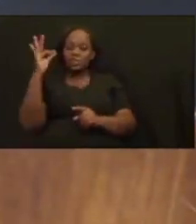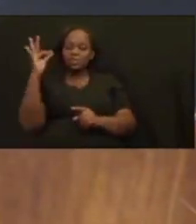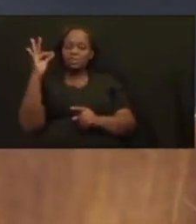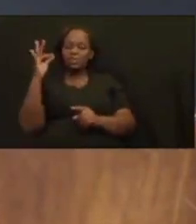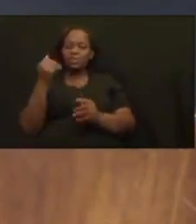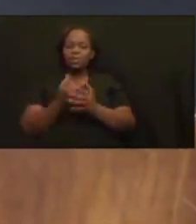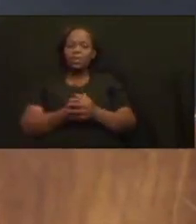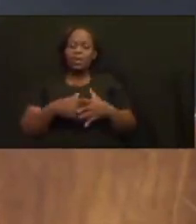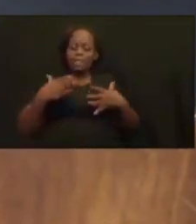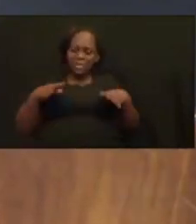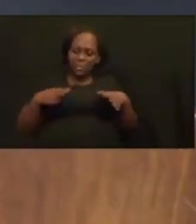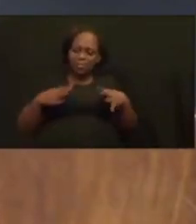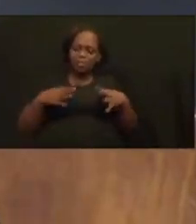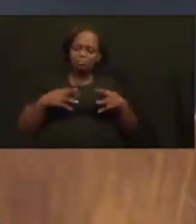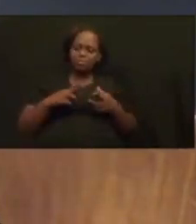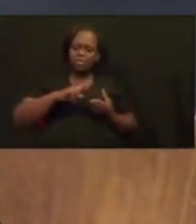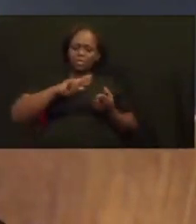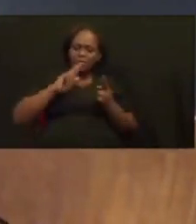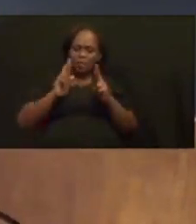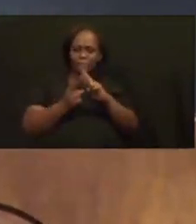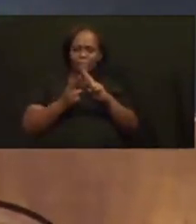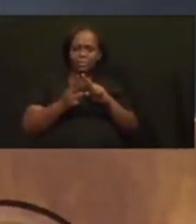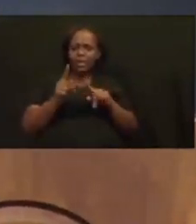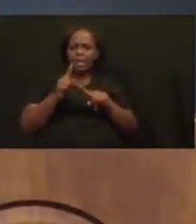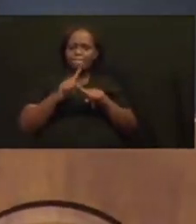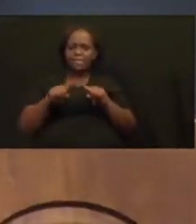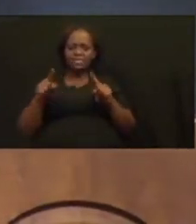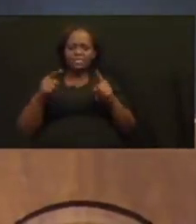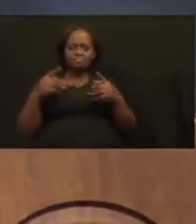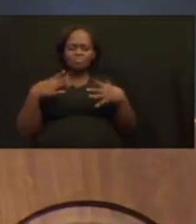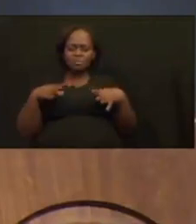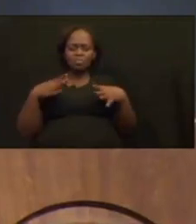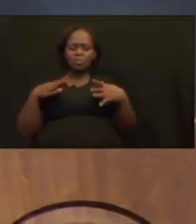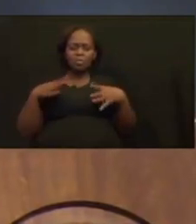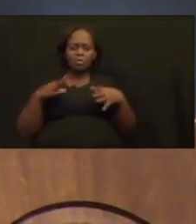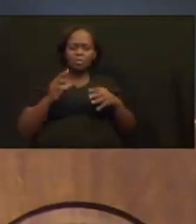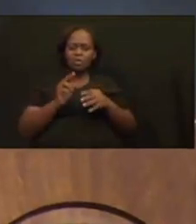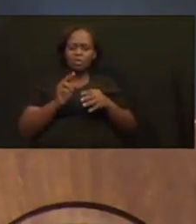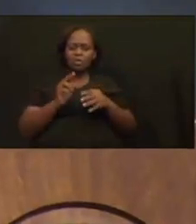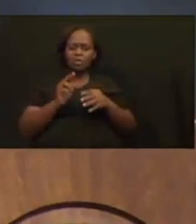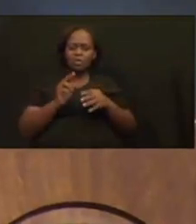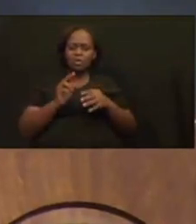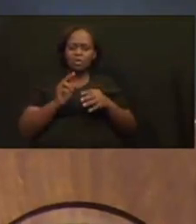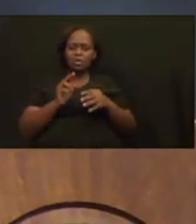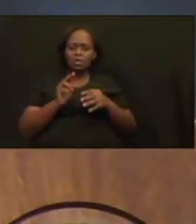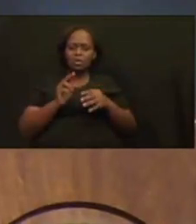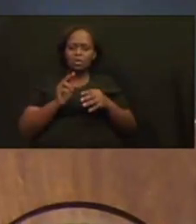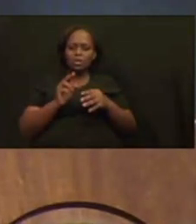repented, but most people did not maximize the purpose of many revivals.